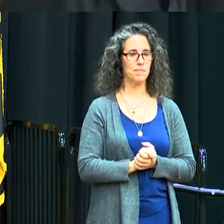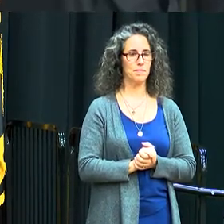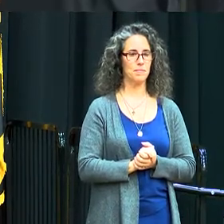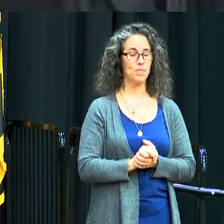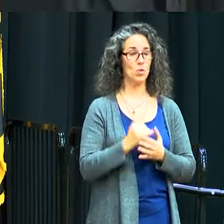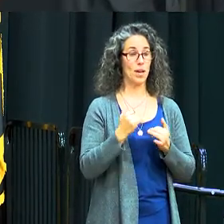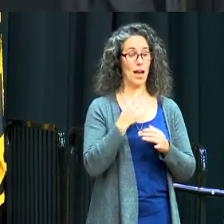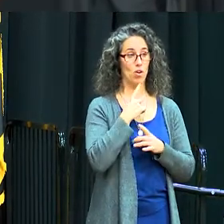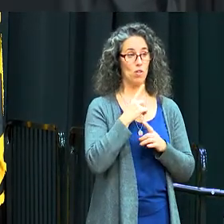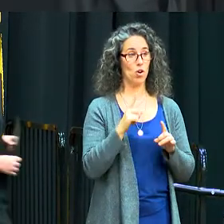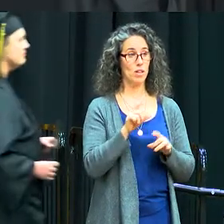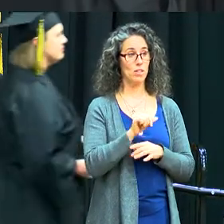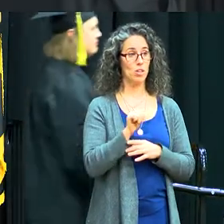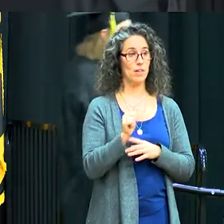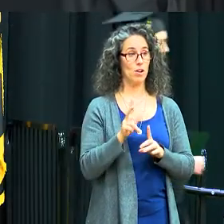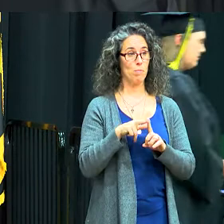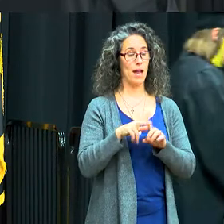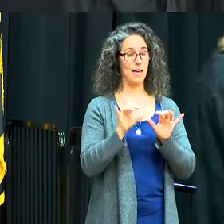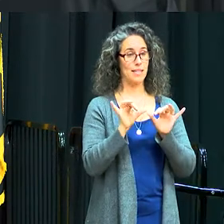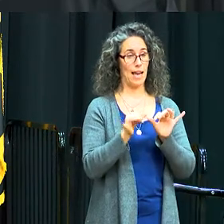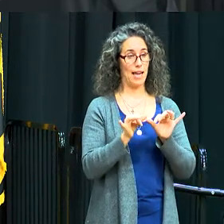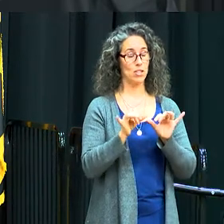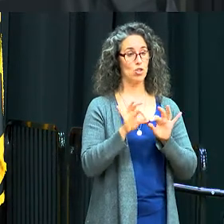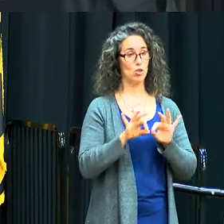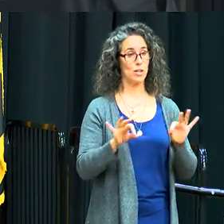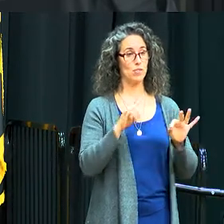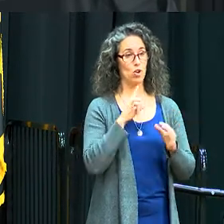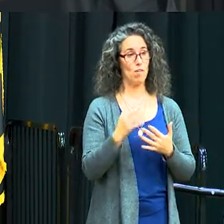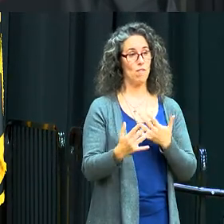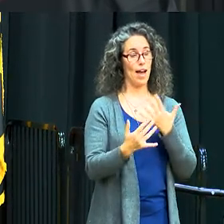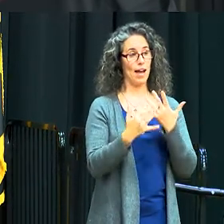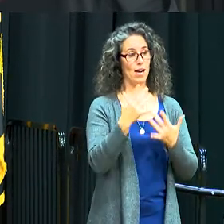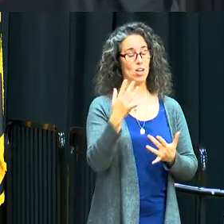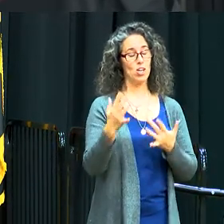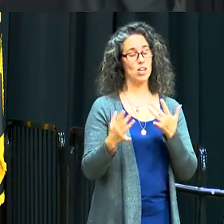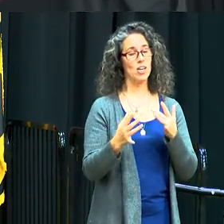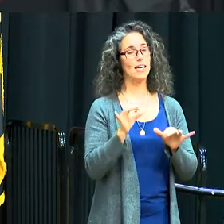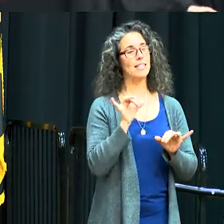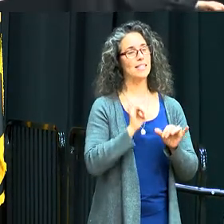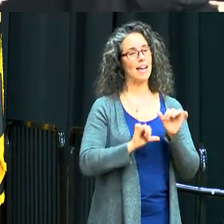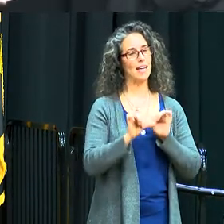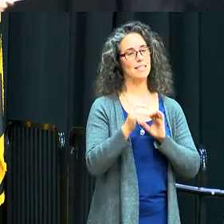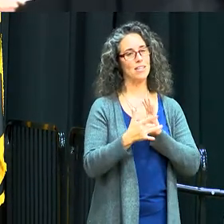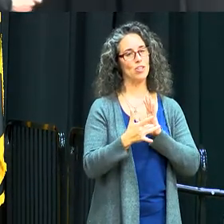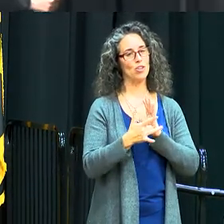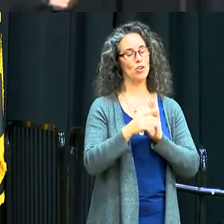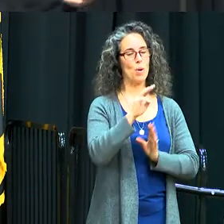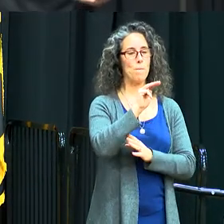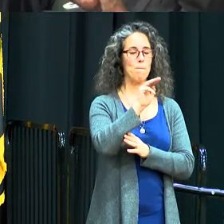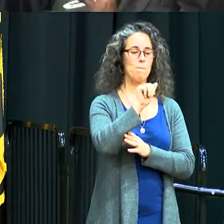We now confer the Associate of Applied Science degrees in Fire Science Technology, Matthew Wayne McCloskey.